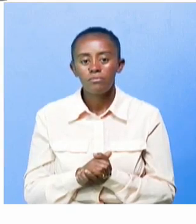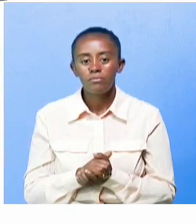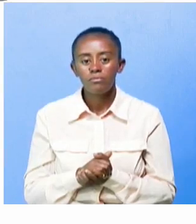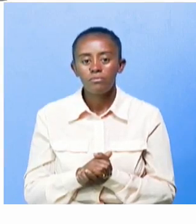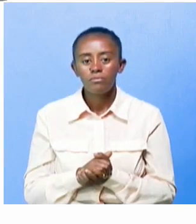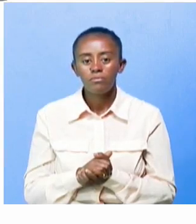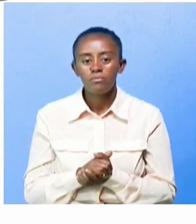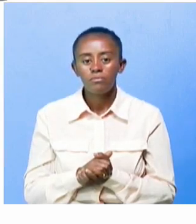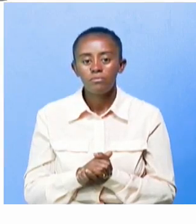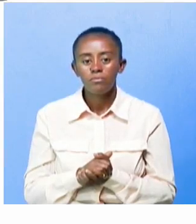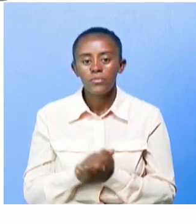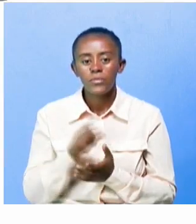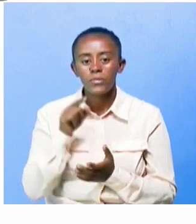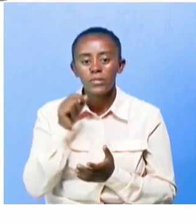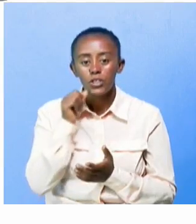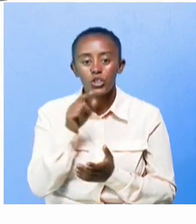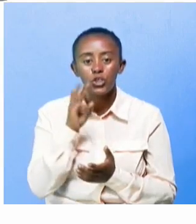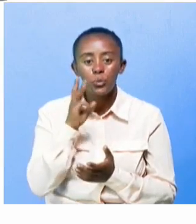She will leave